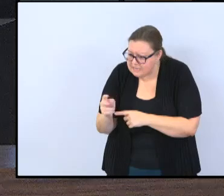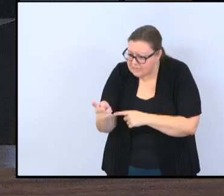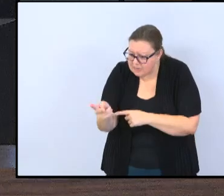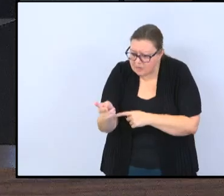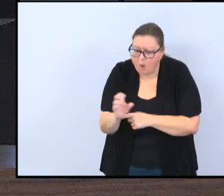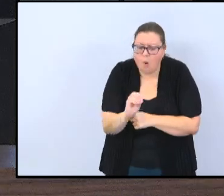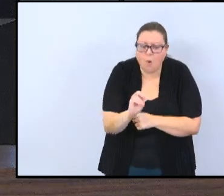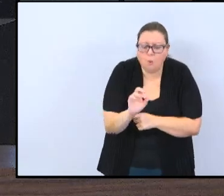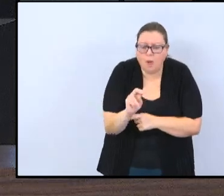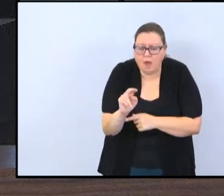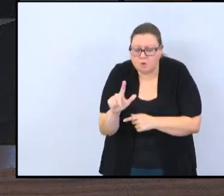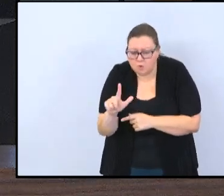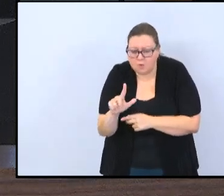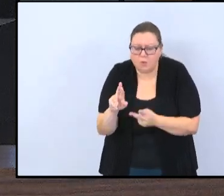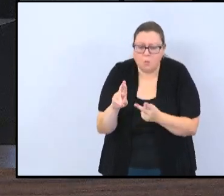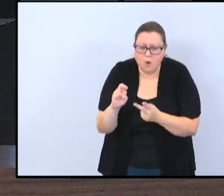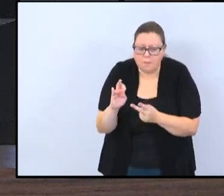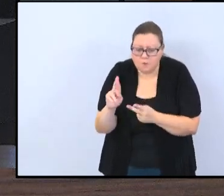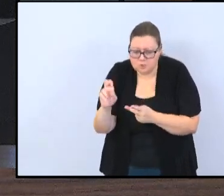done. And